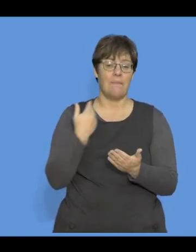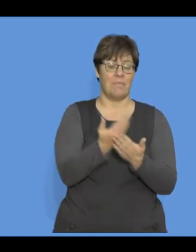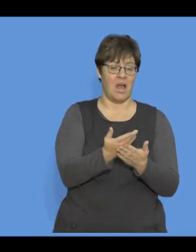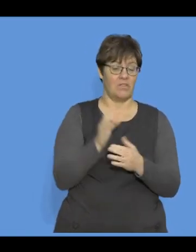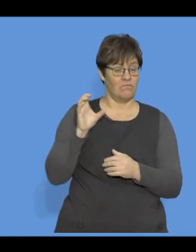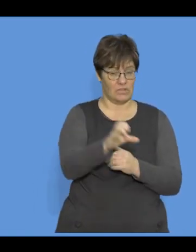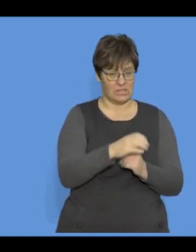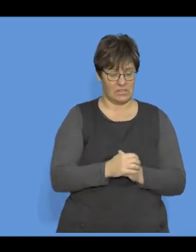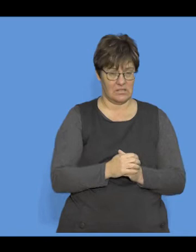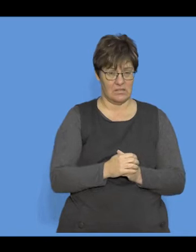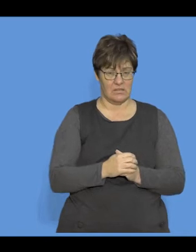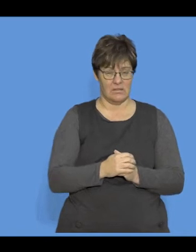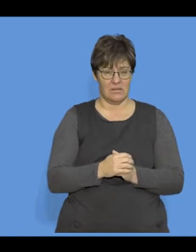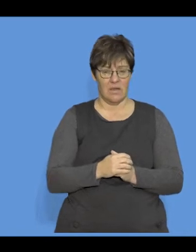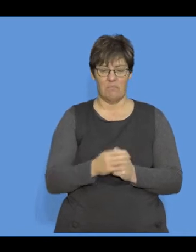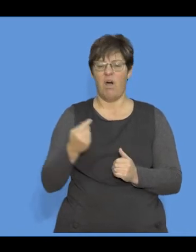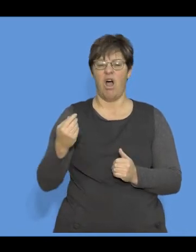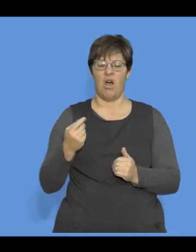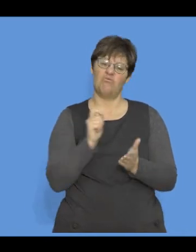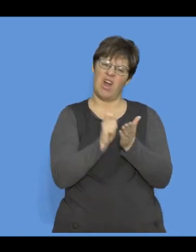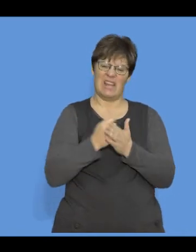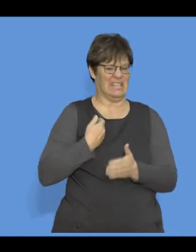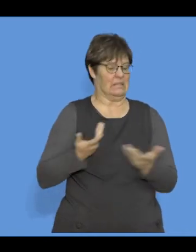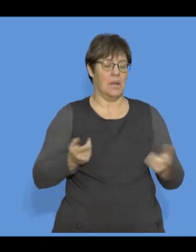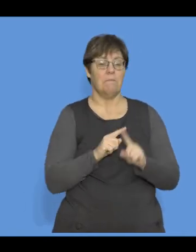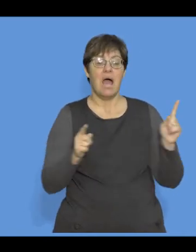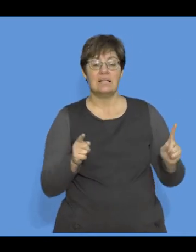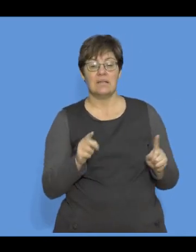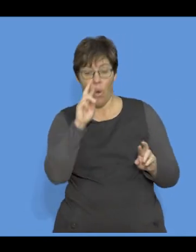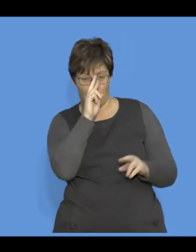My writing isn't very neat, but I hope you can see it. You never